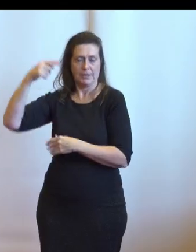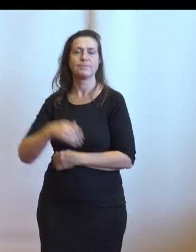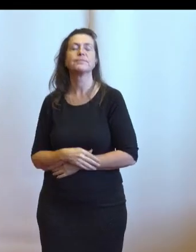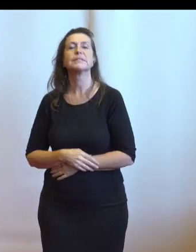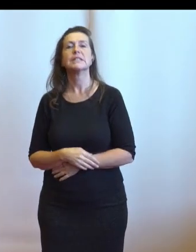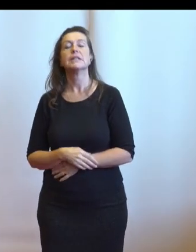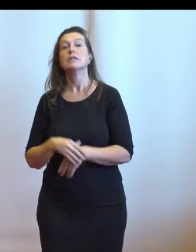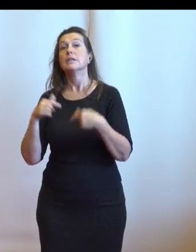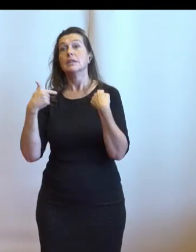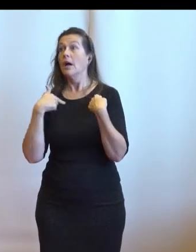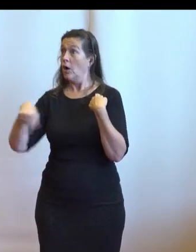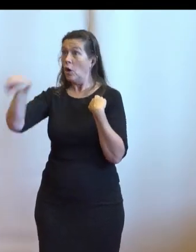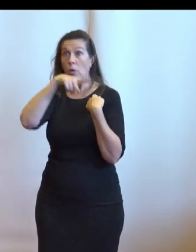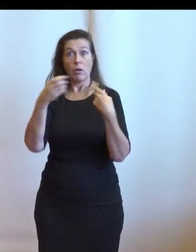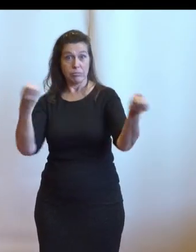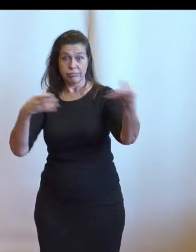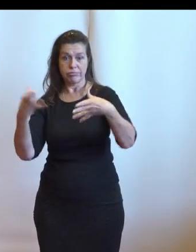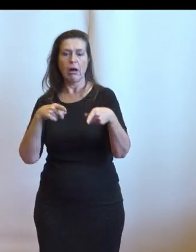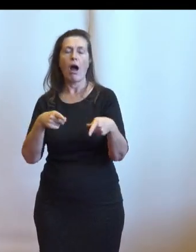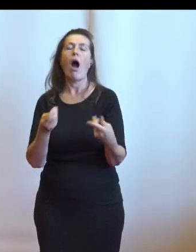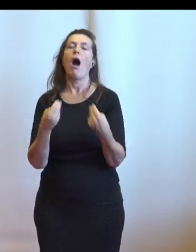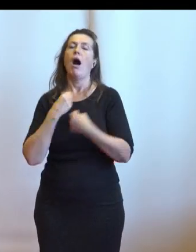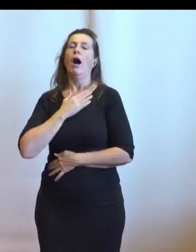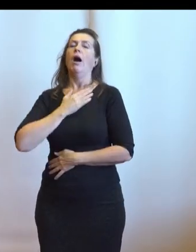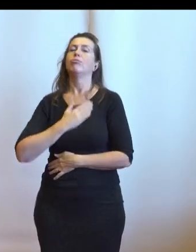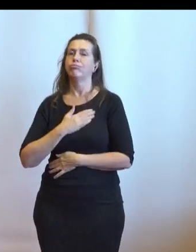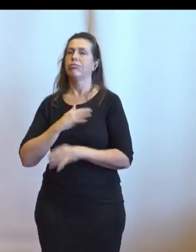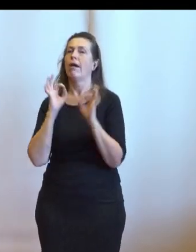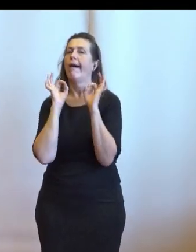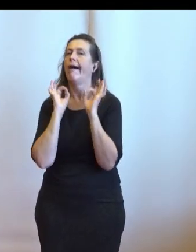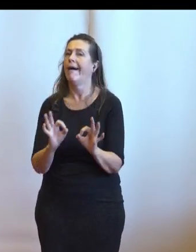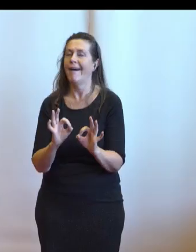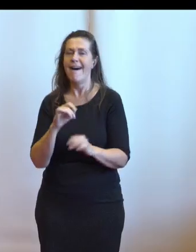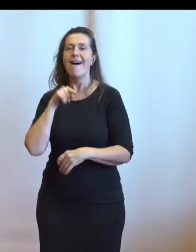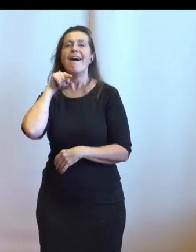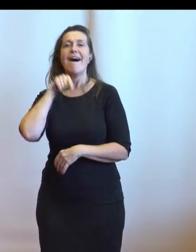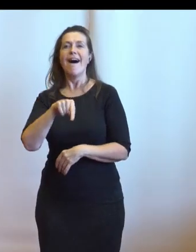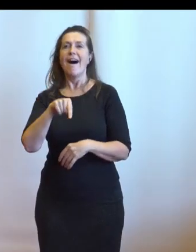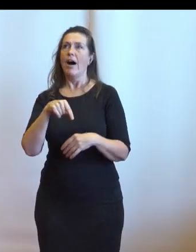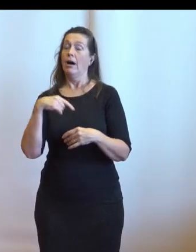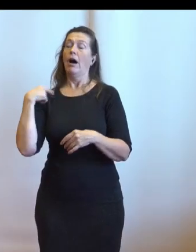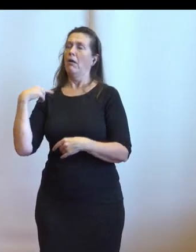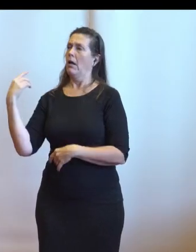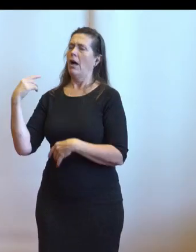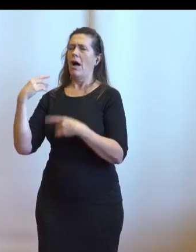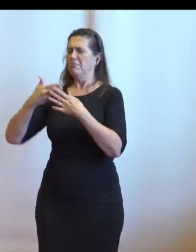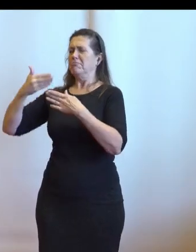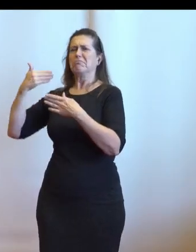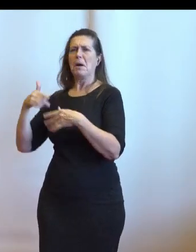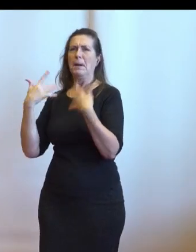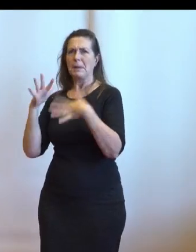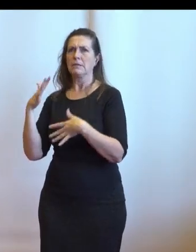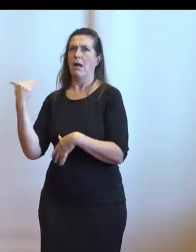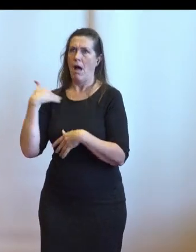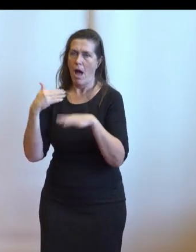me it's really a comfort zone, this meeting, because usually I'm asked to